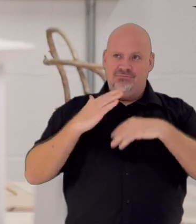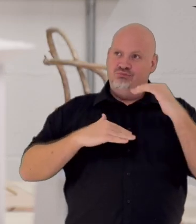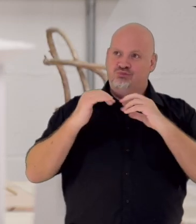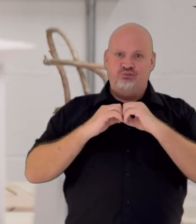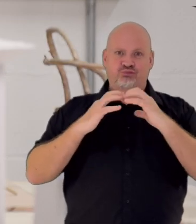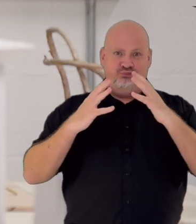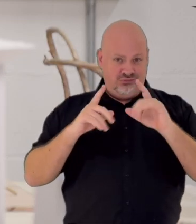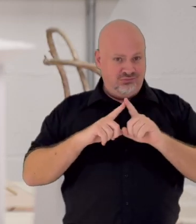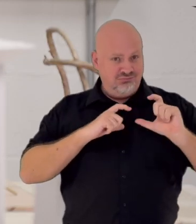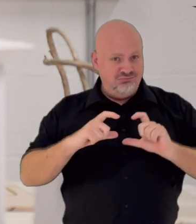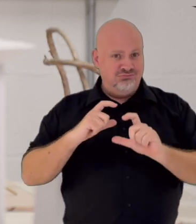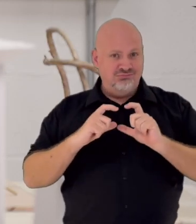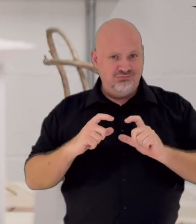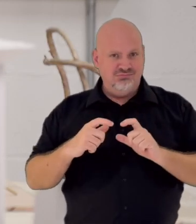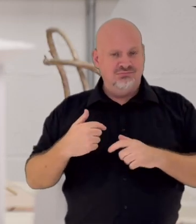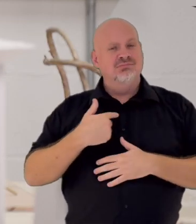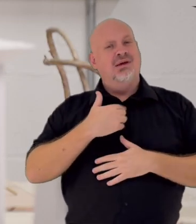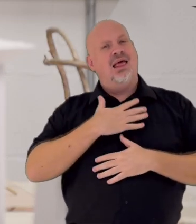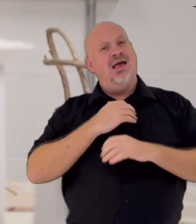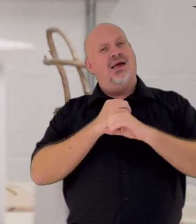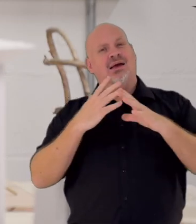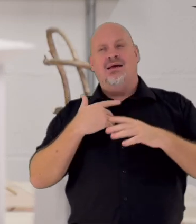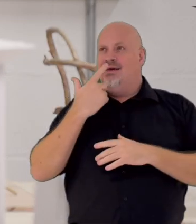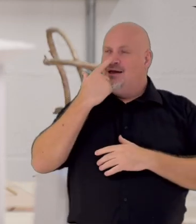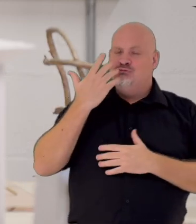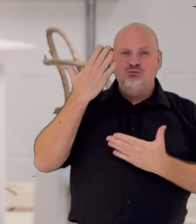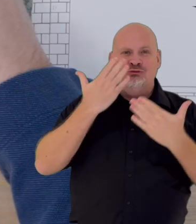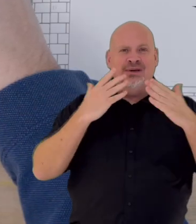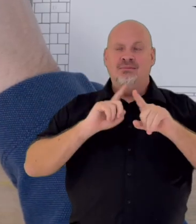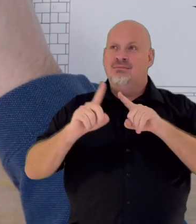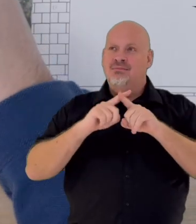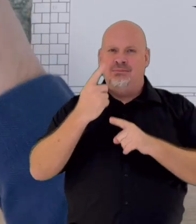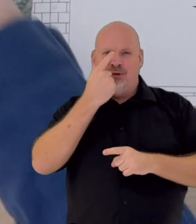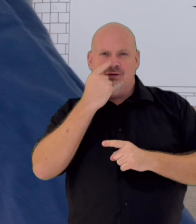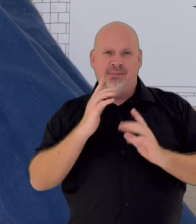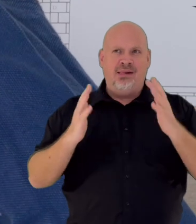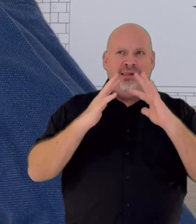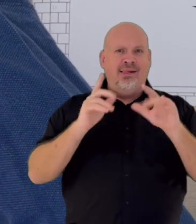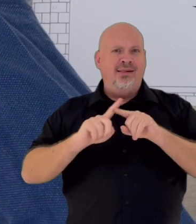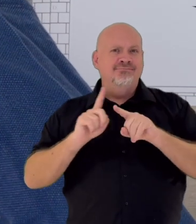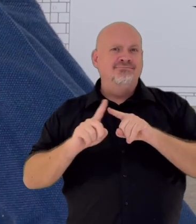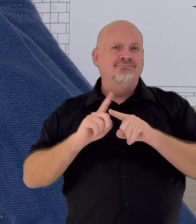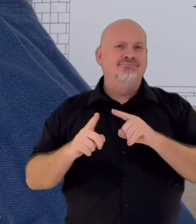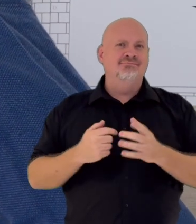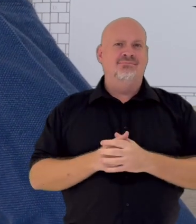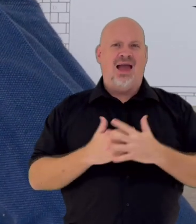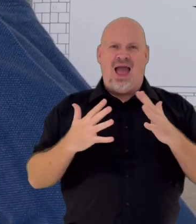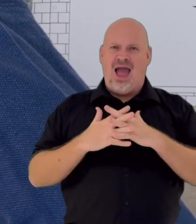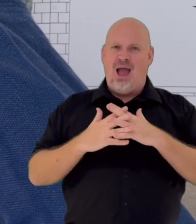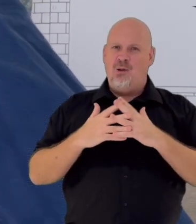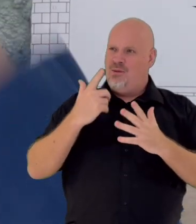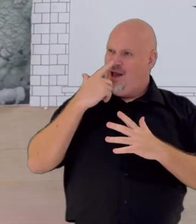like the idea that we can dream up different possibilities for how we can build and what we can put